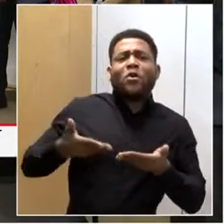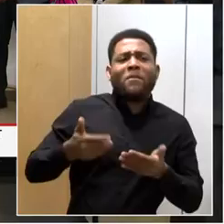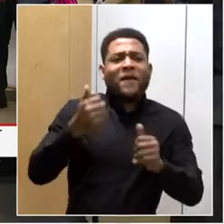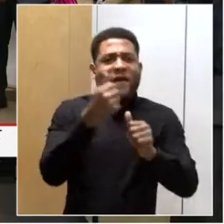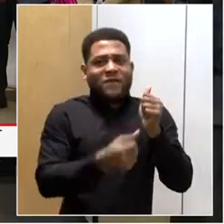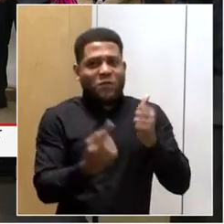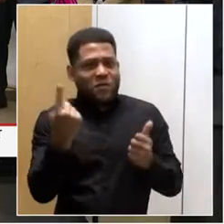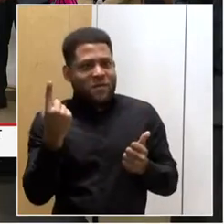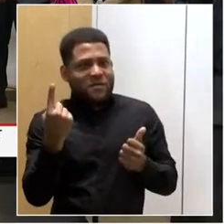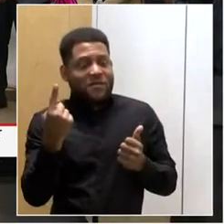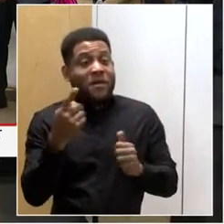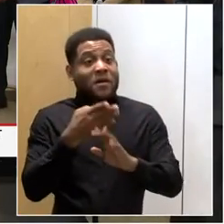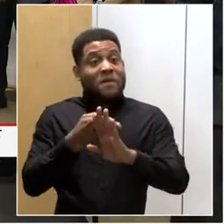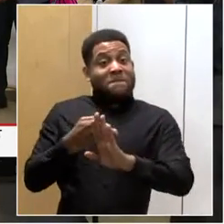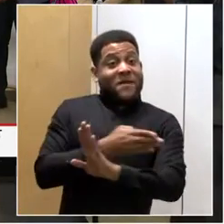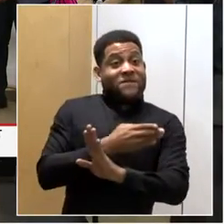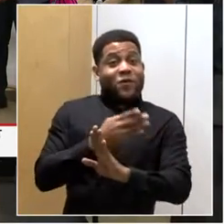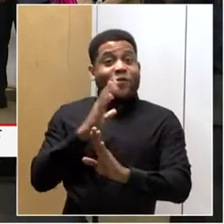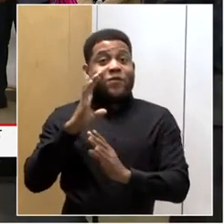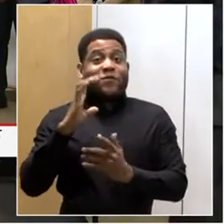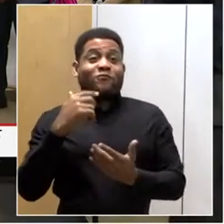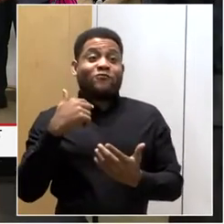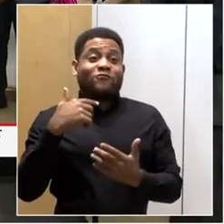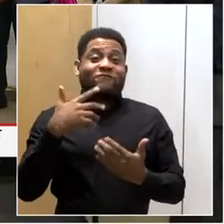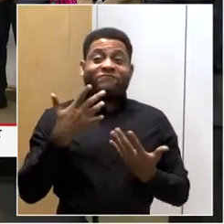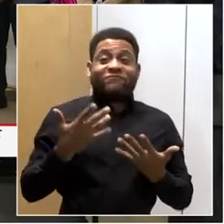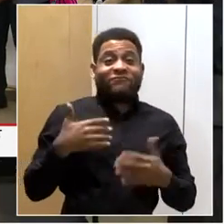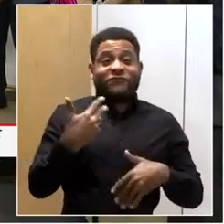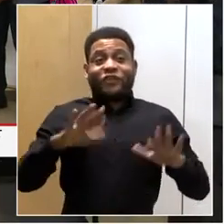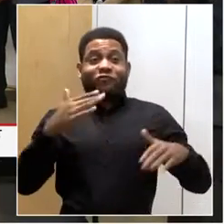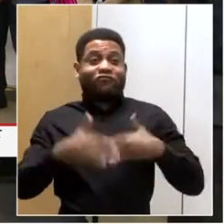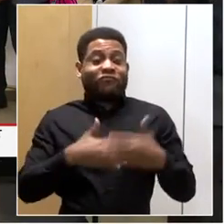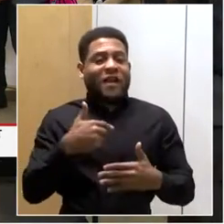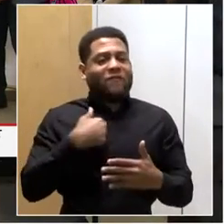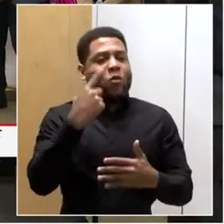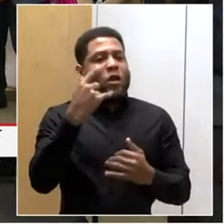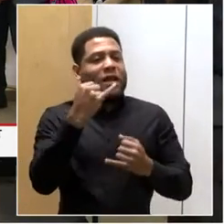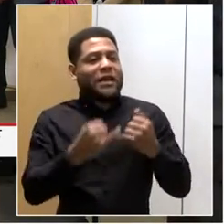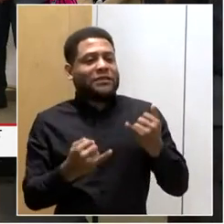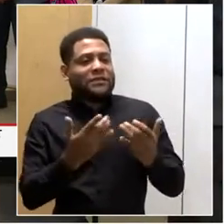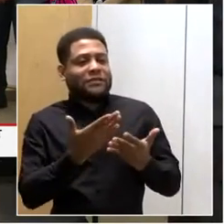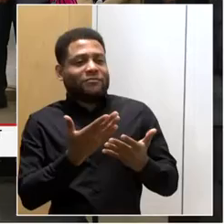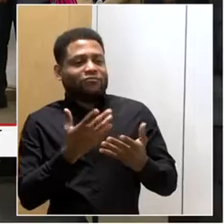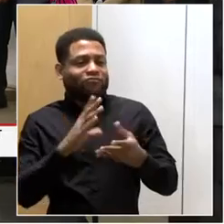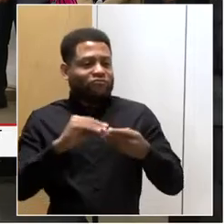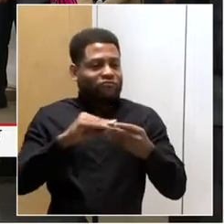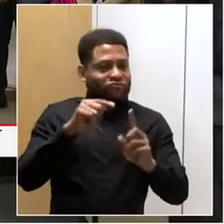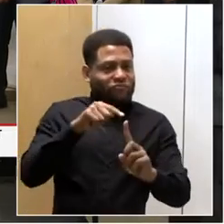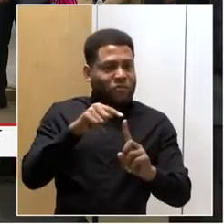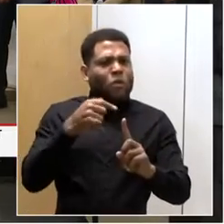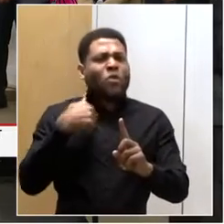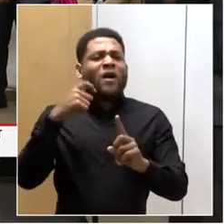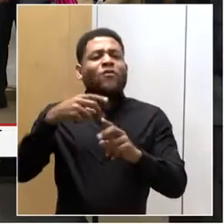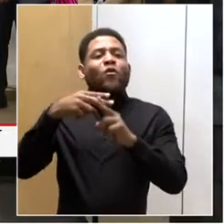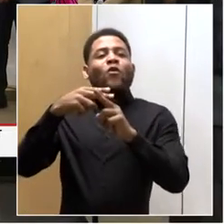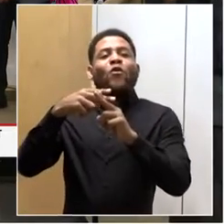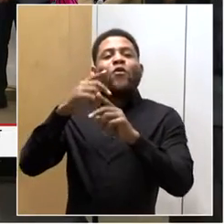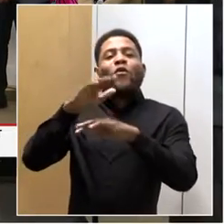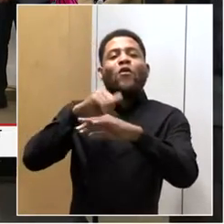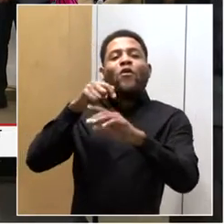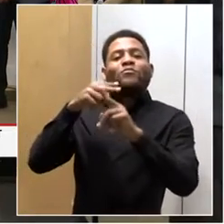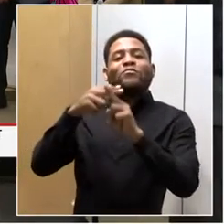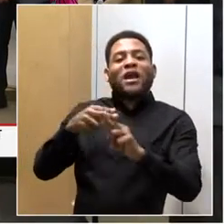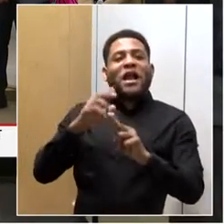I leave, I have one last thing that I would like to do. I would like to call out our 2 safety